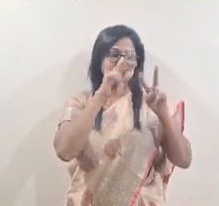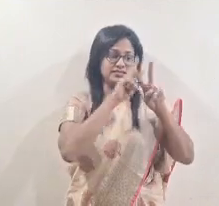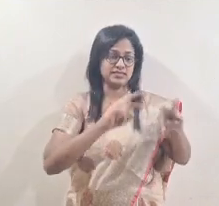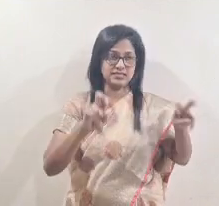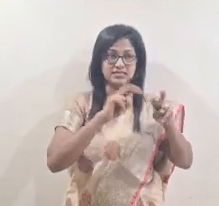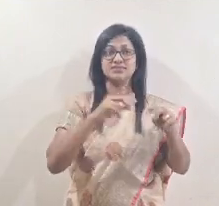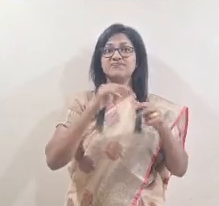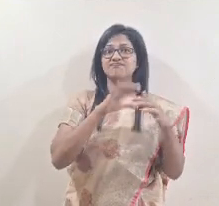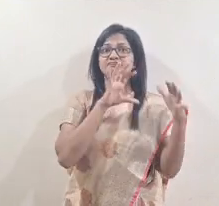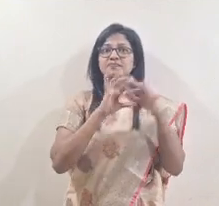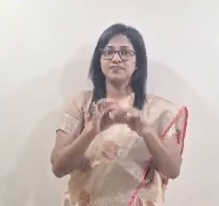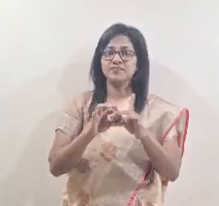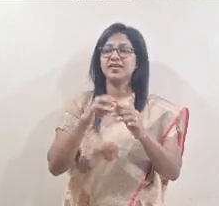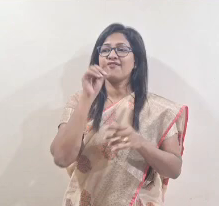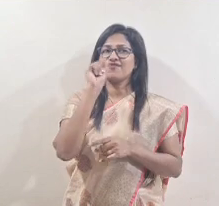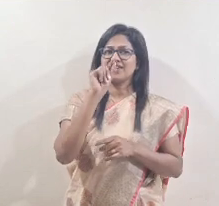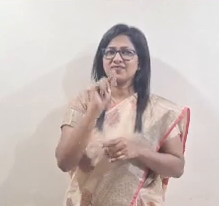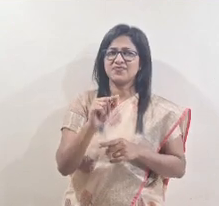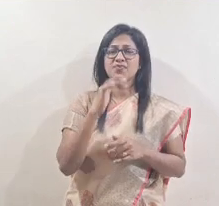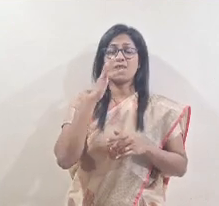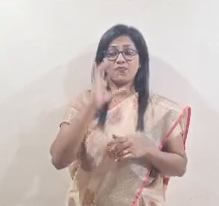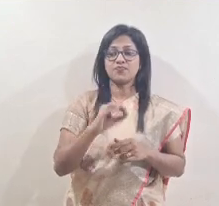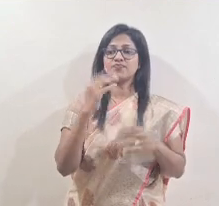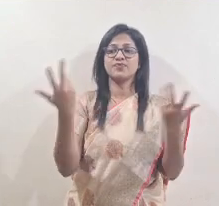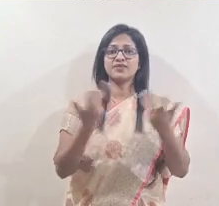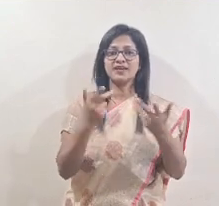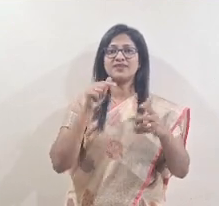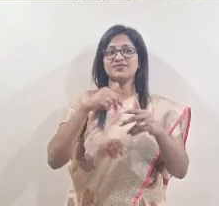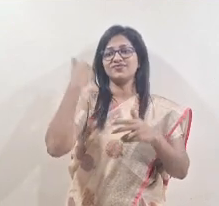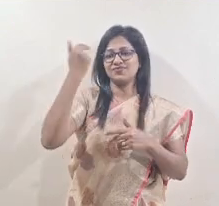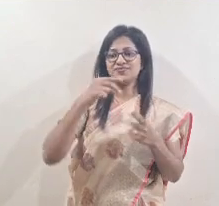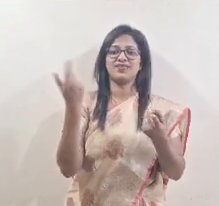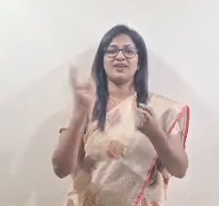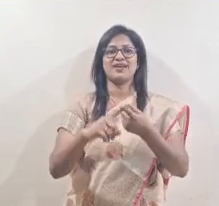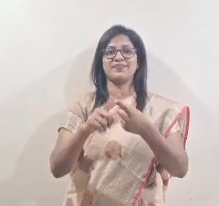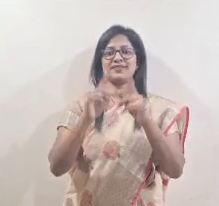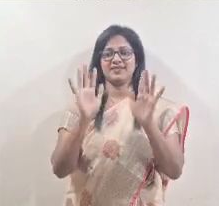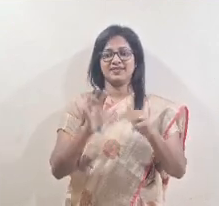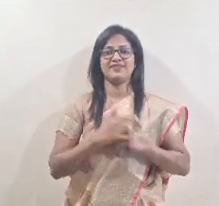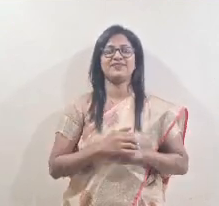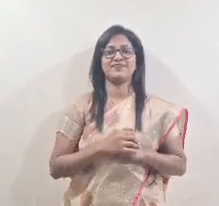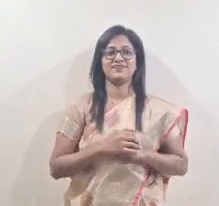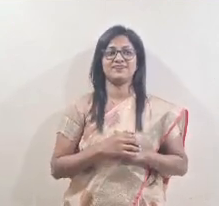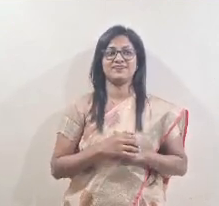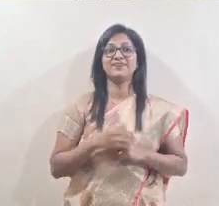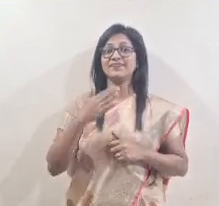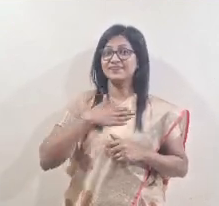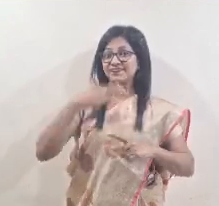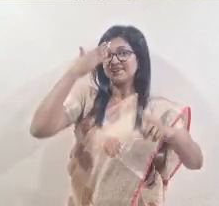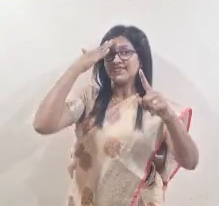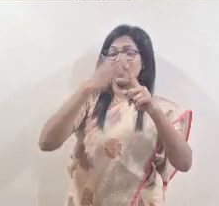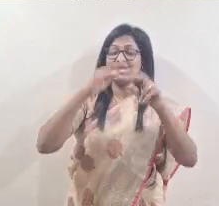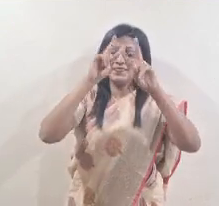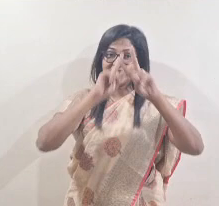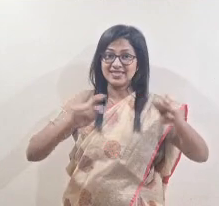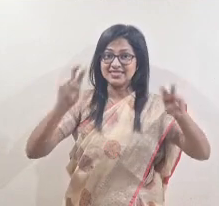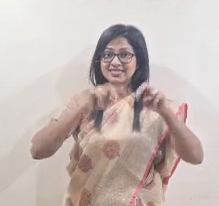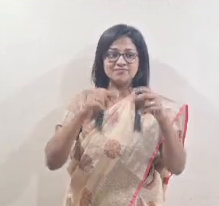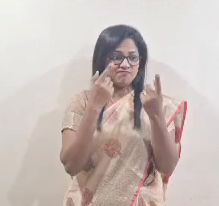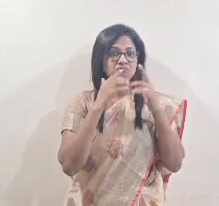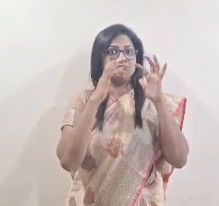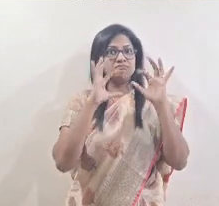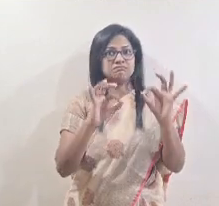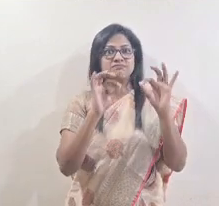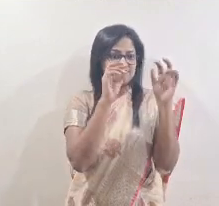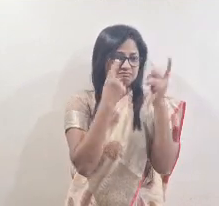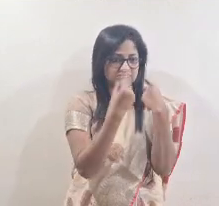in order to understand what were the factors that was due to which this was happening. So my aim of the study was to critically analyze